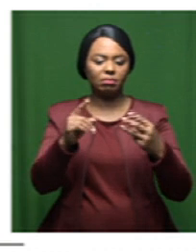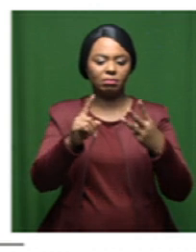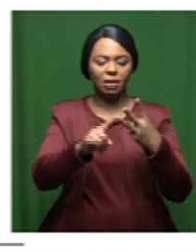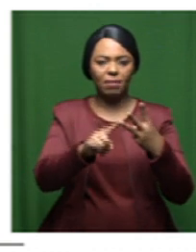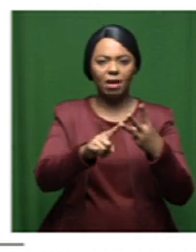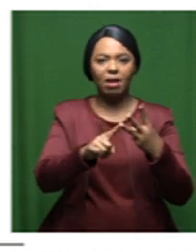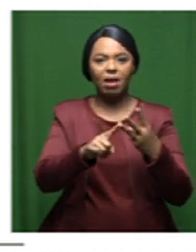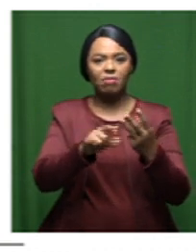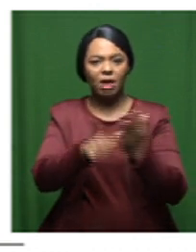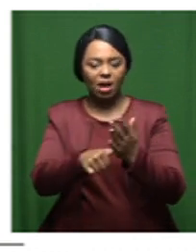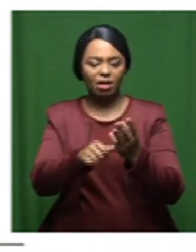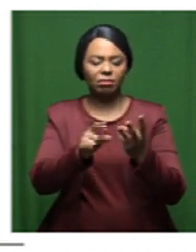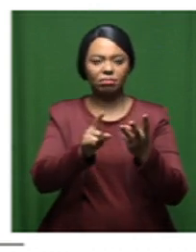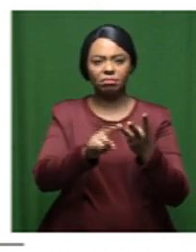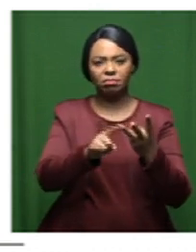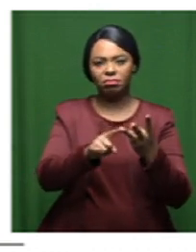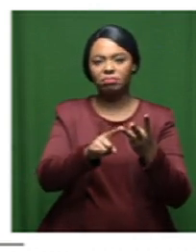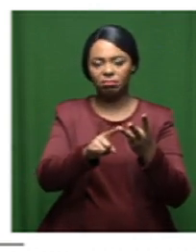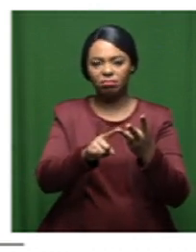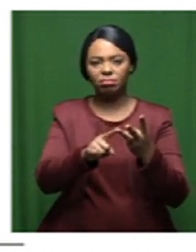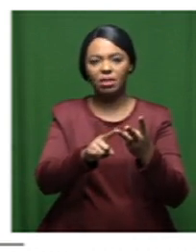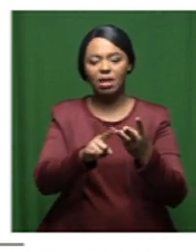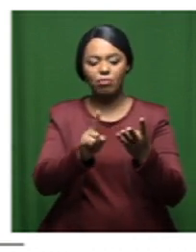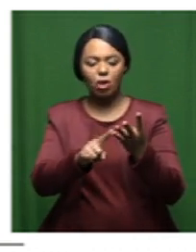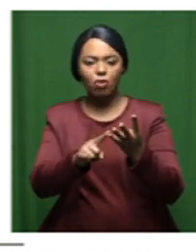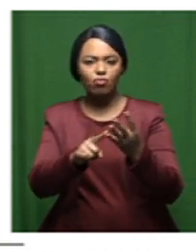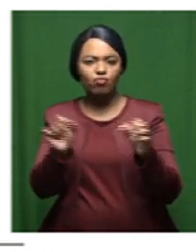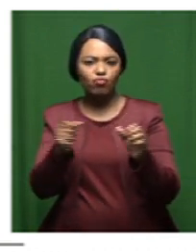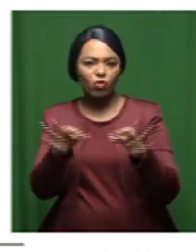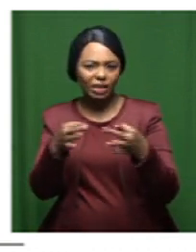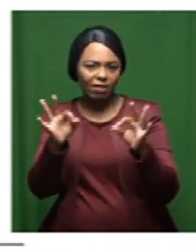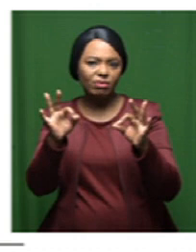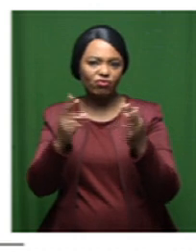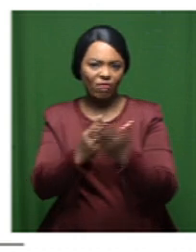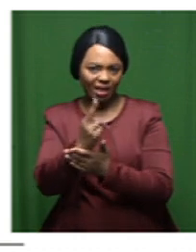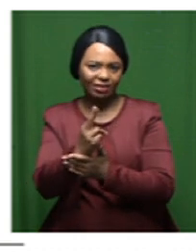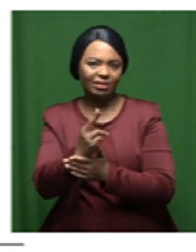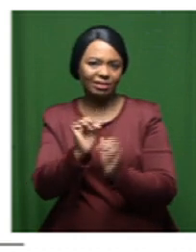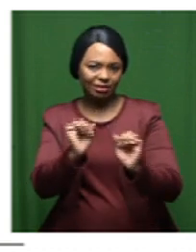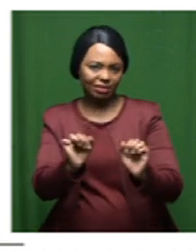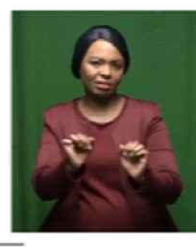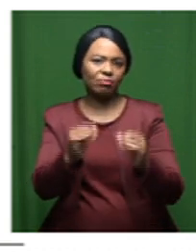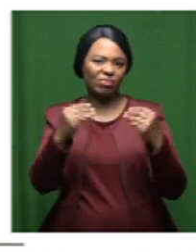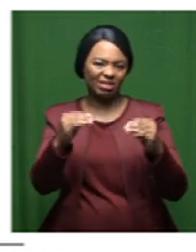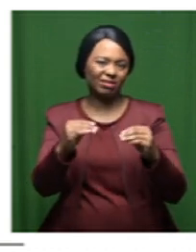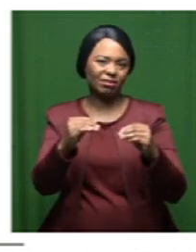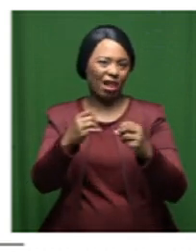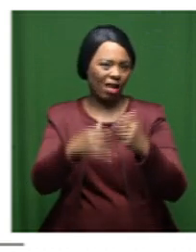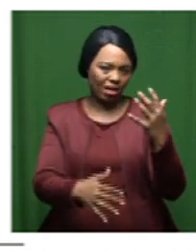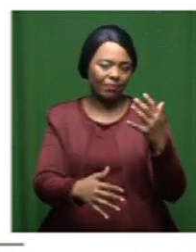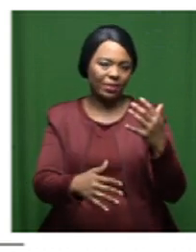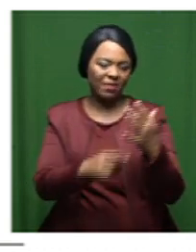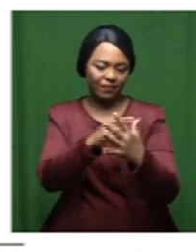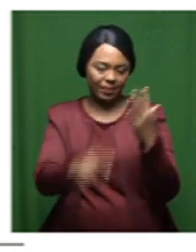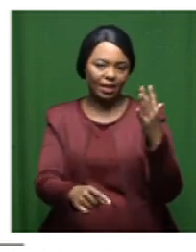and funding, brand-related revenue, and music rights revenue. So what I think is more important here is